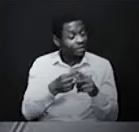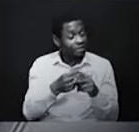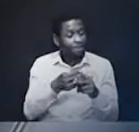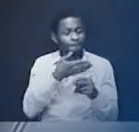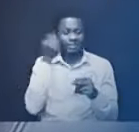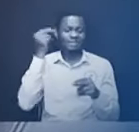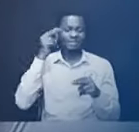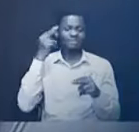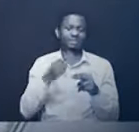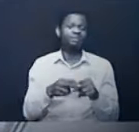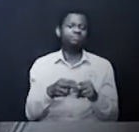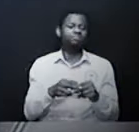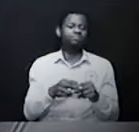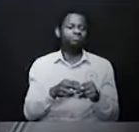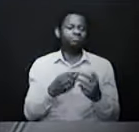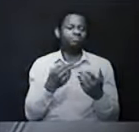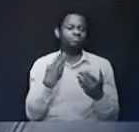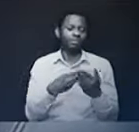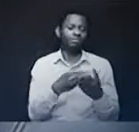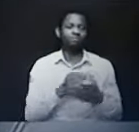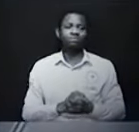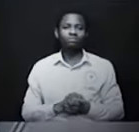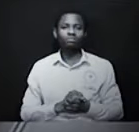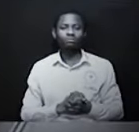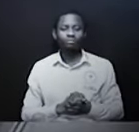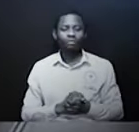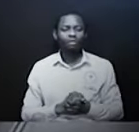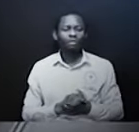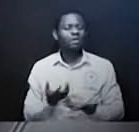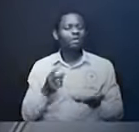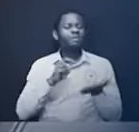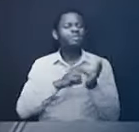a chain a body a hodo. When I mean a good name purchasing